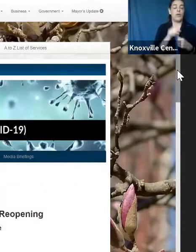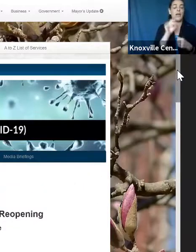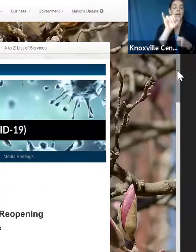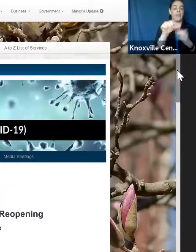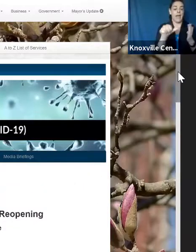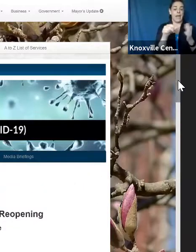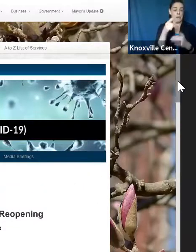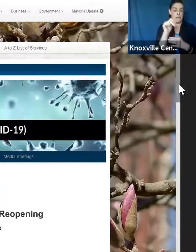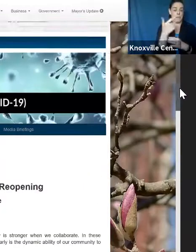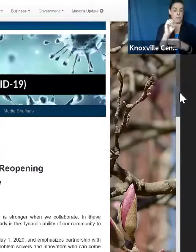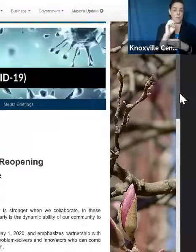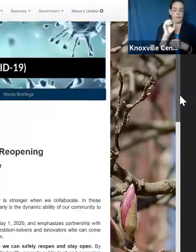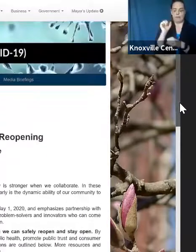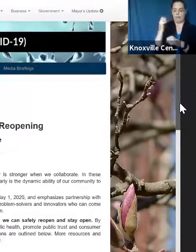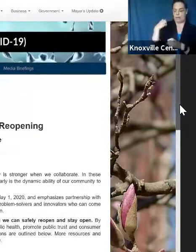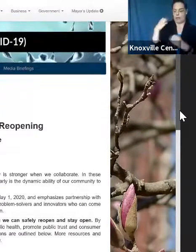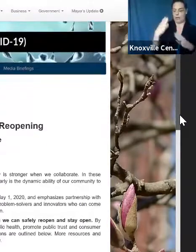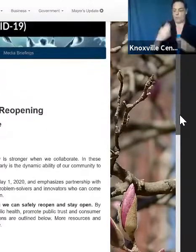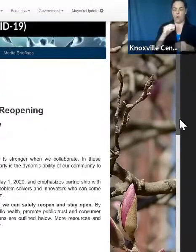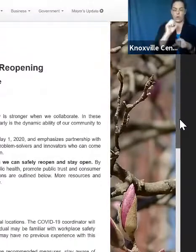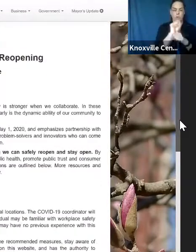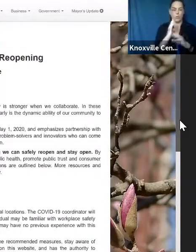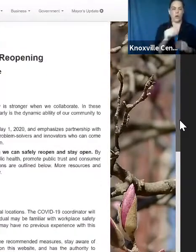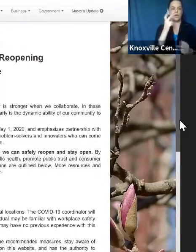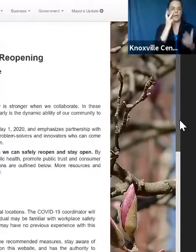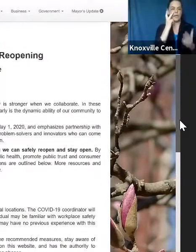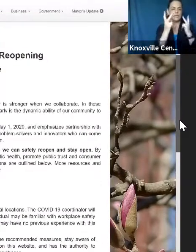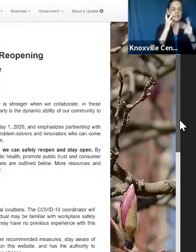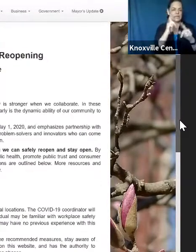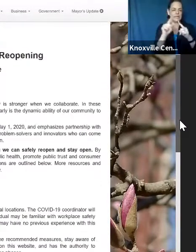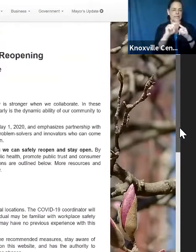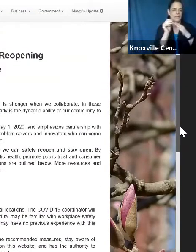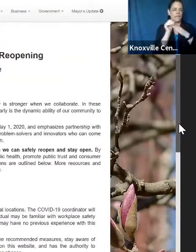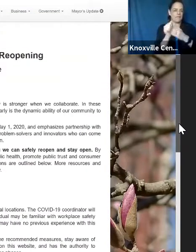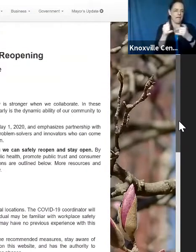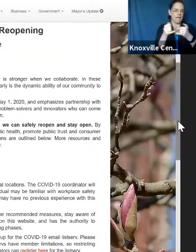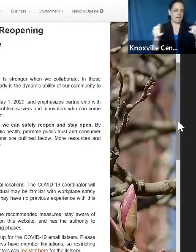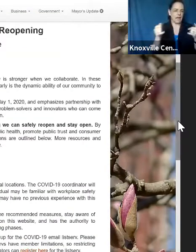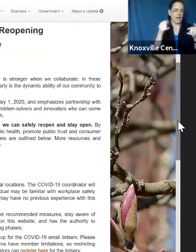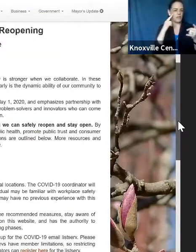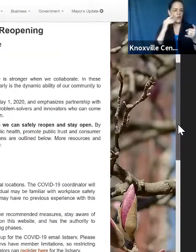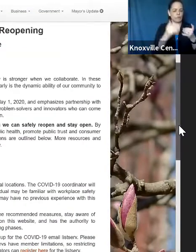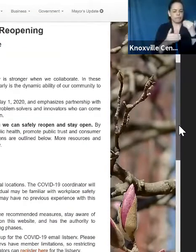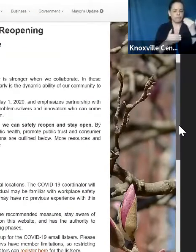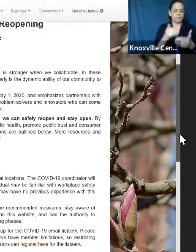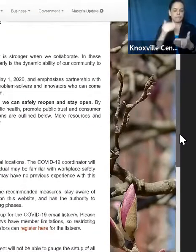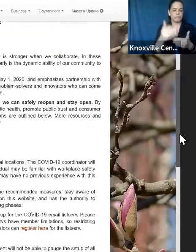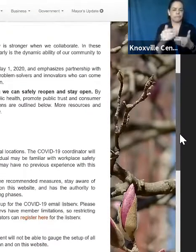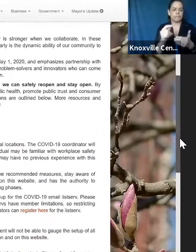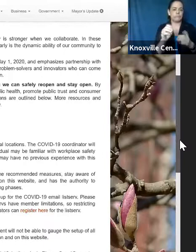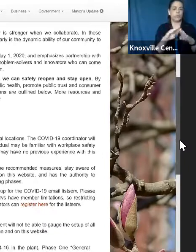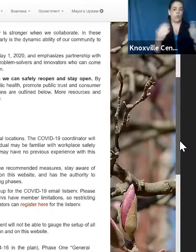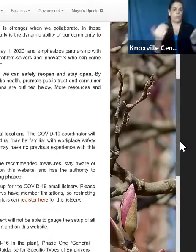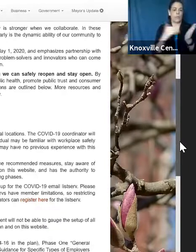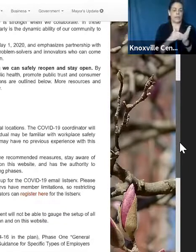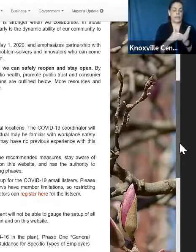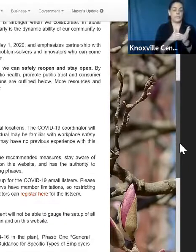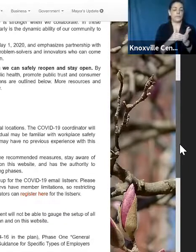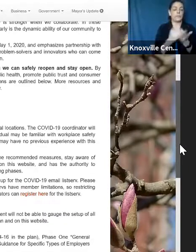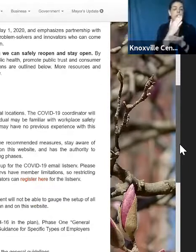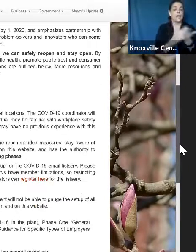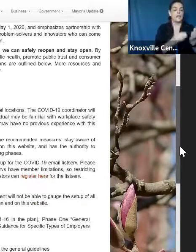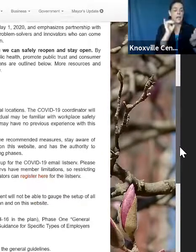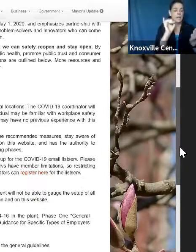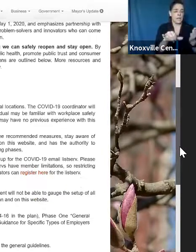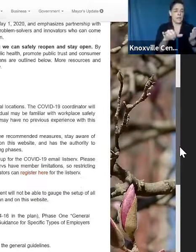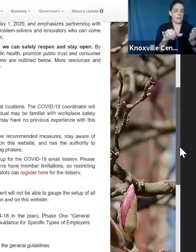employees can see guidance related to steps for reopening. Some of those resources include information on